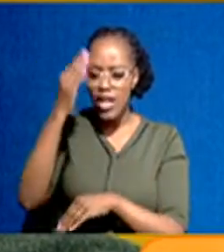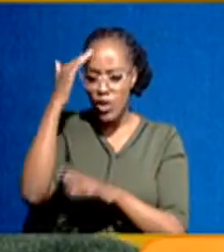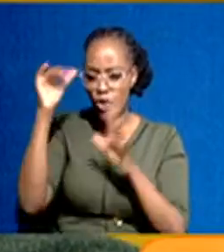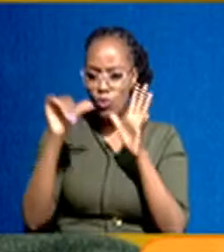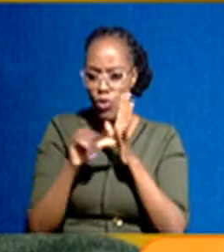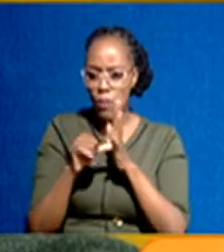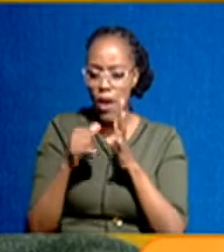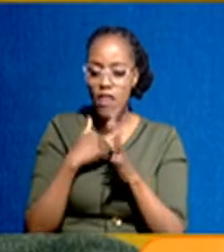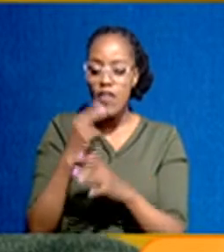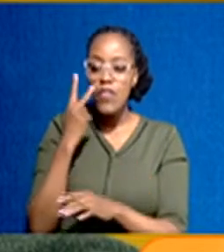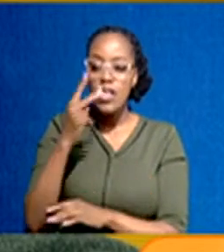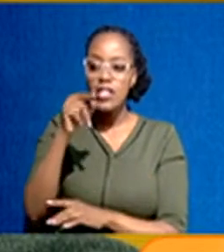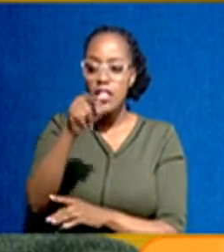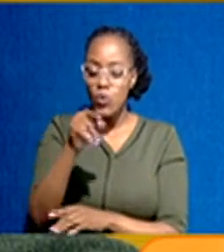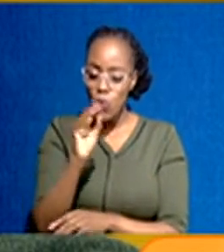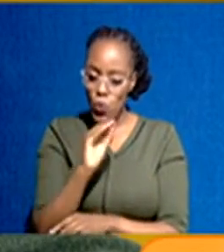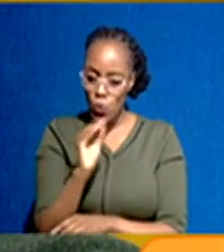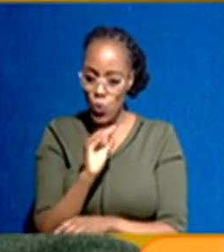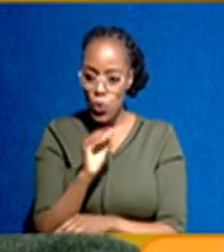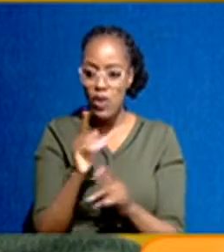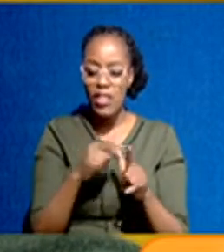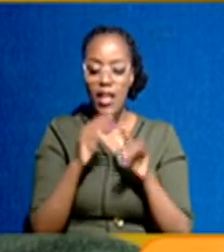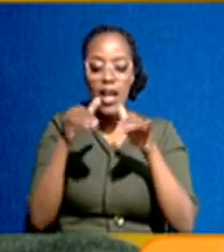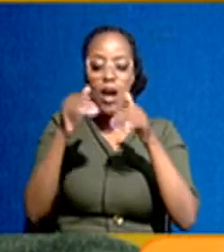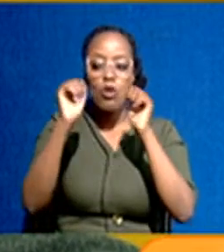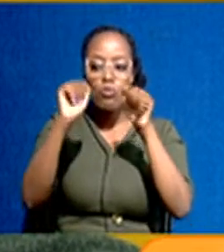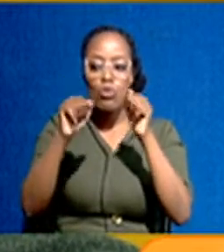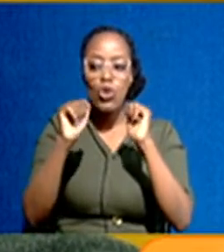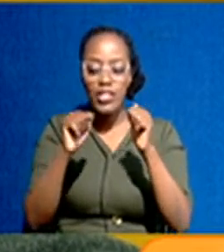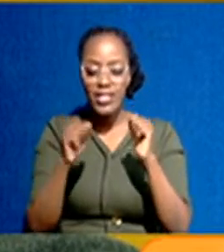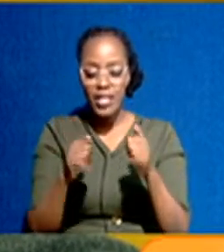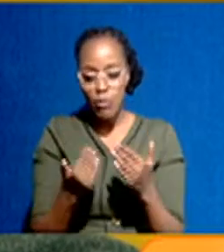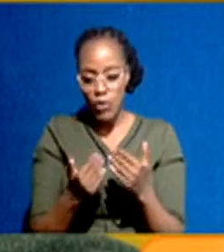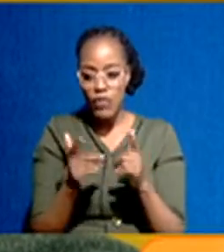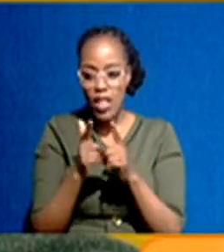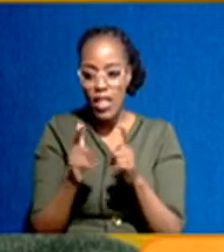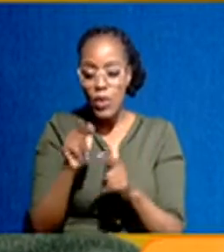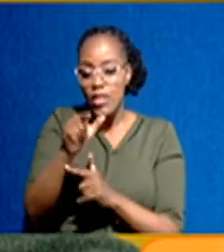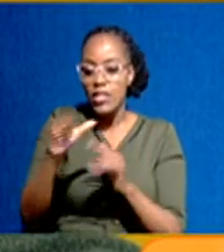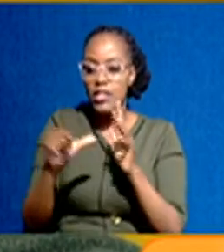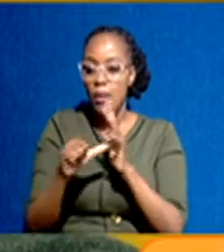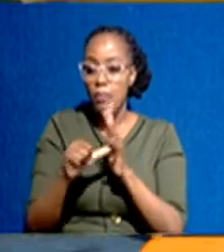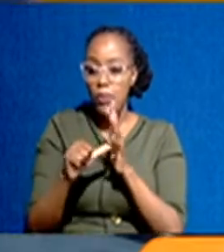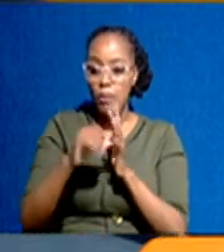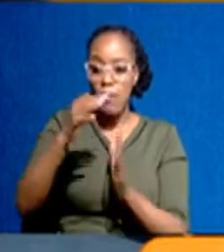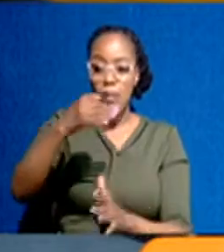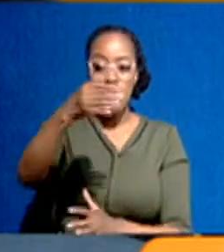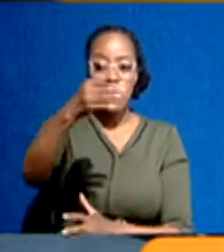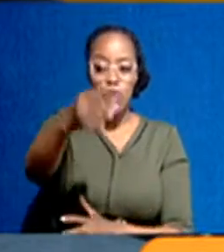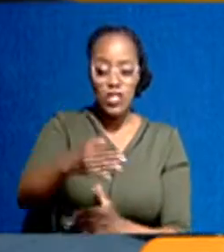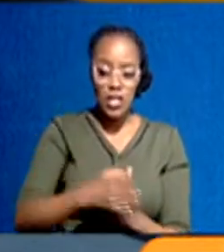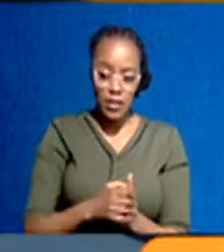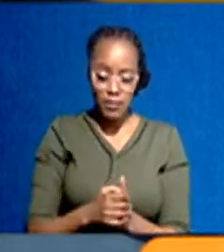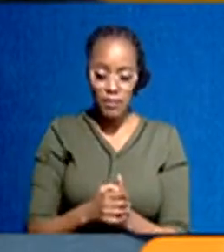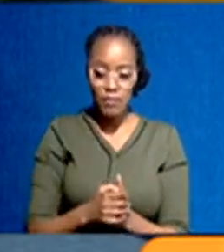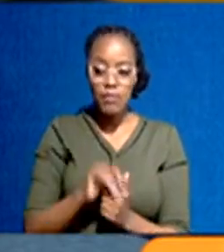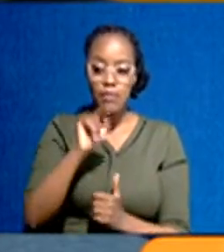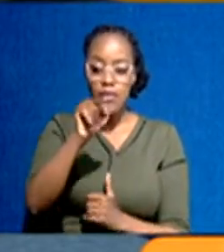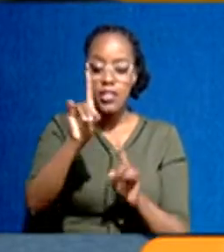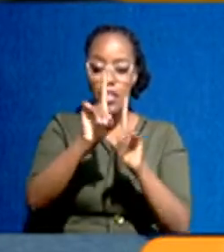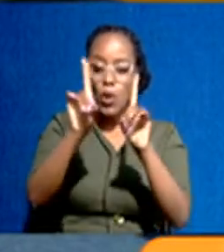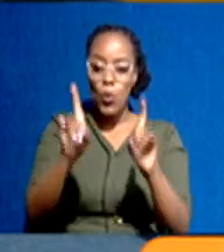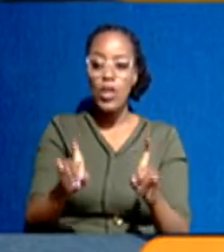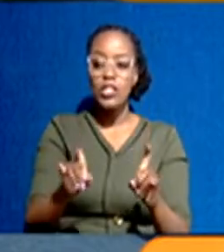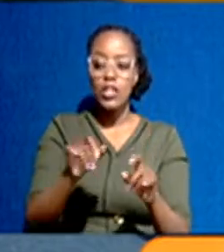Now, if they don't see it's a problem, then how can you, an ordinary person, think it will be a problem in the future? That is the